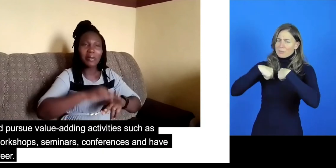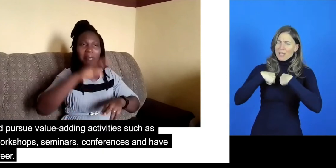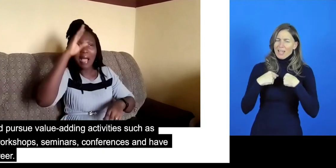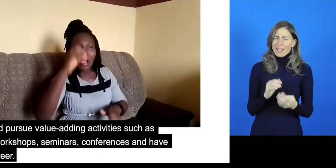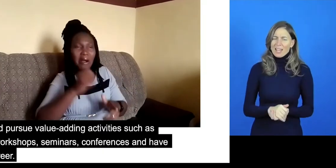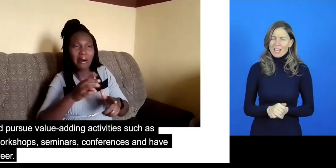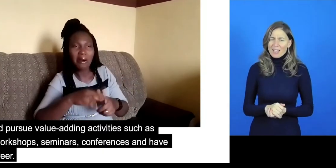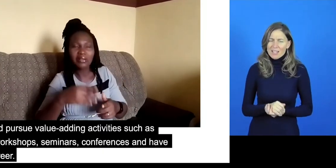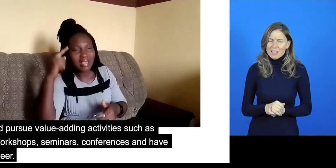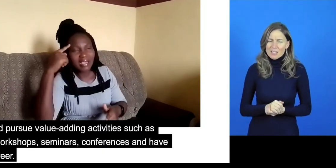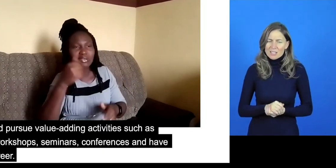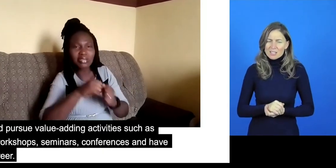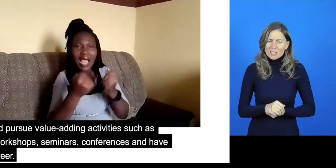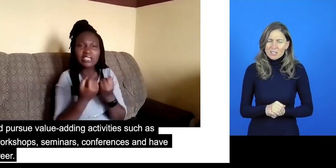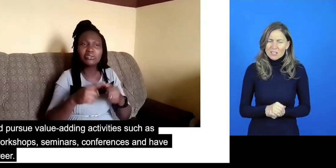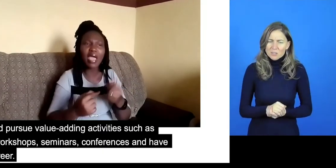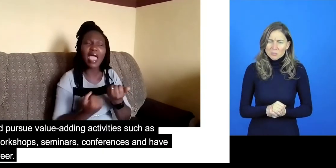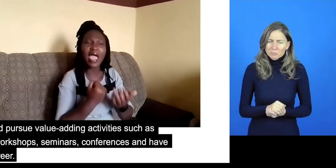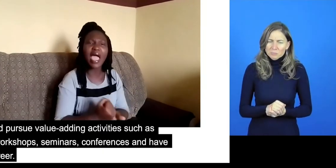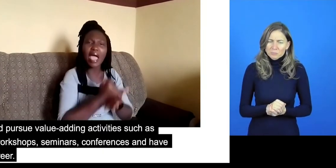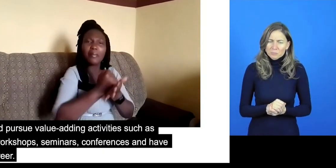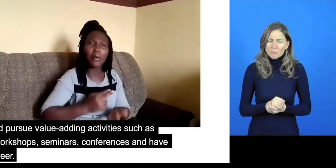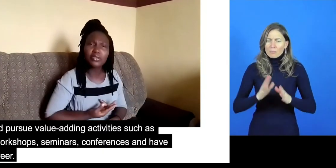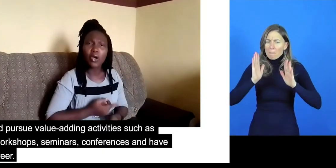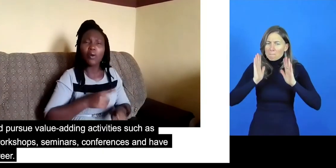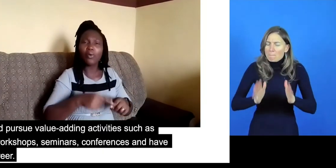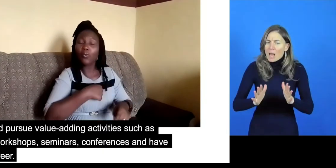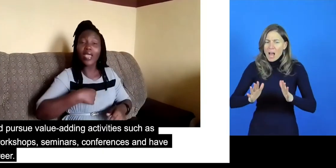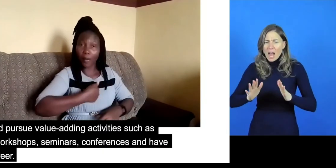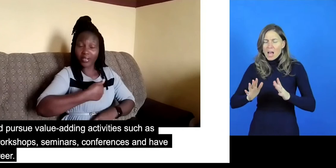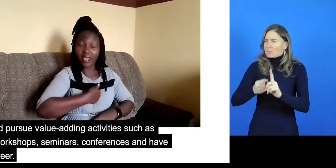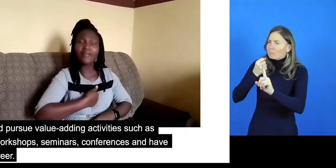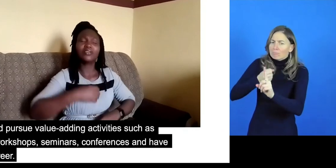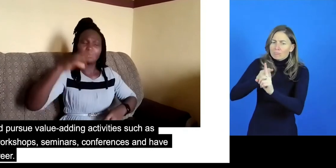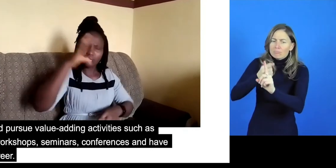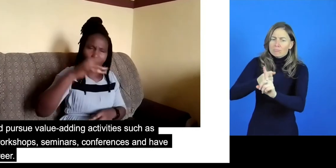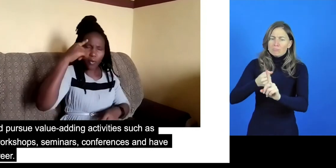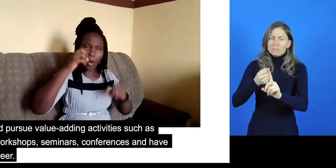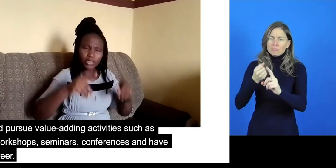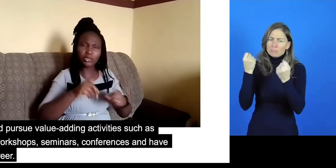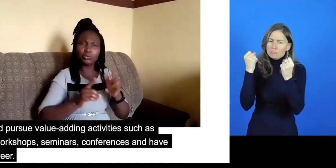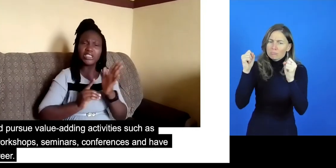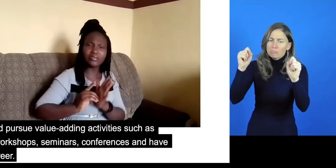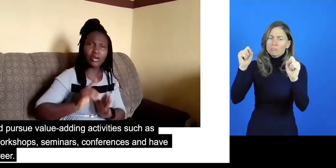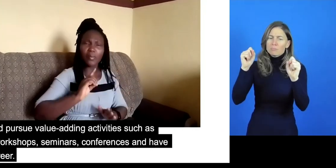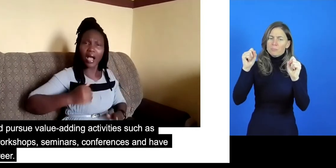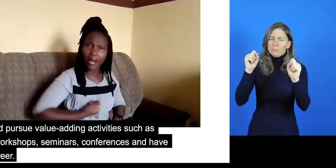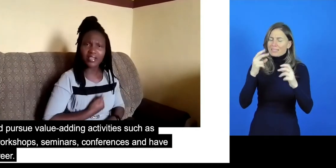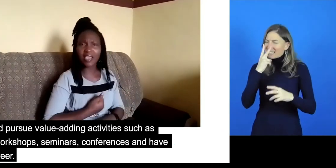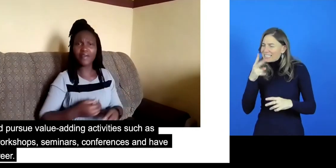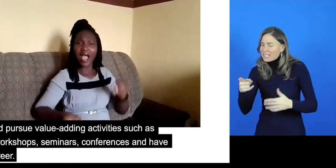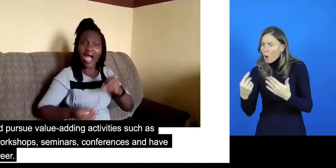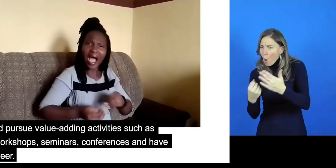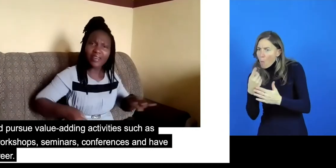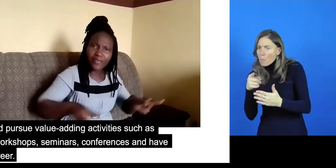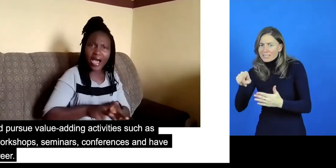reliant on man or take society to help us, but we ourselves come for opportunity to develop